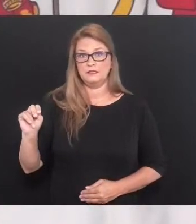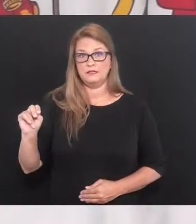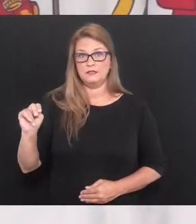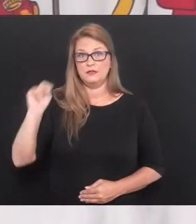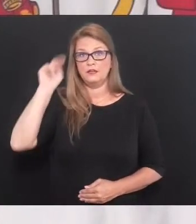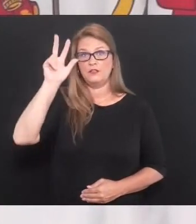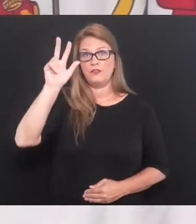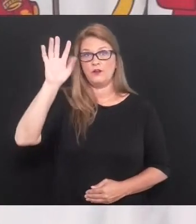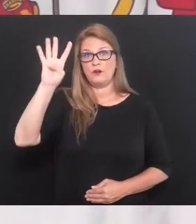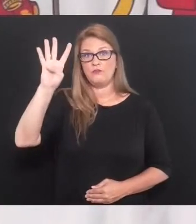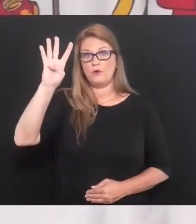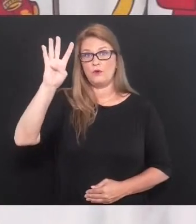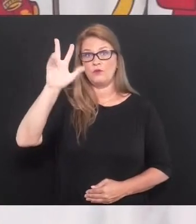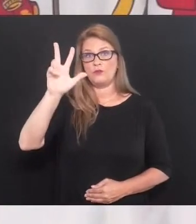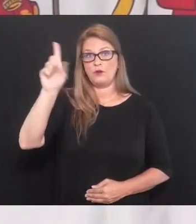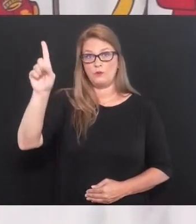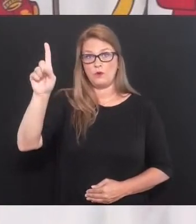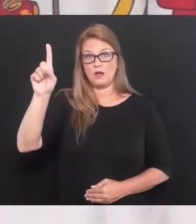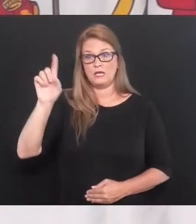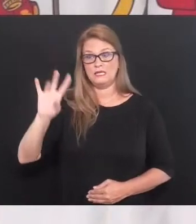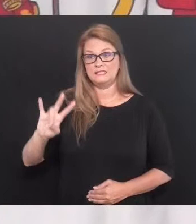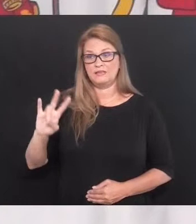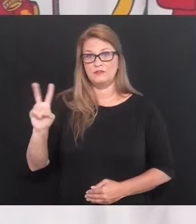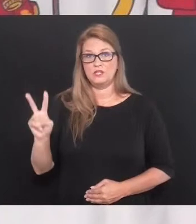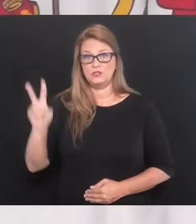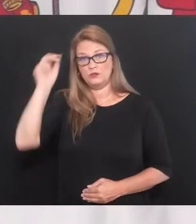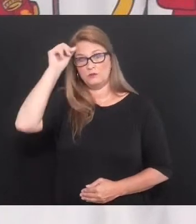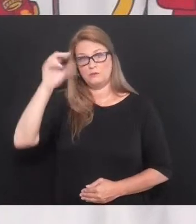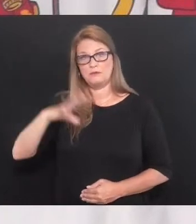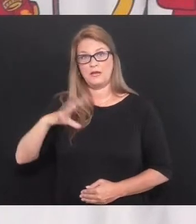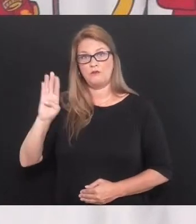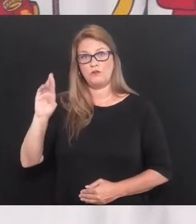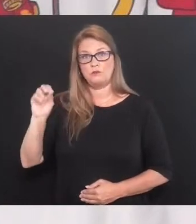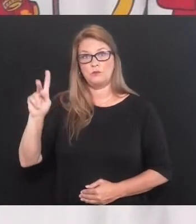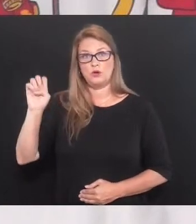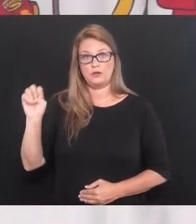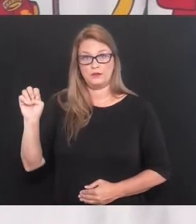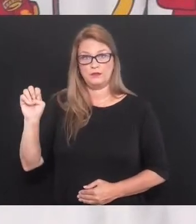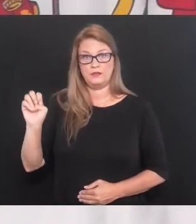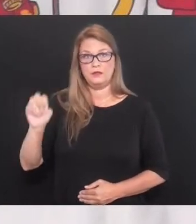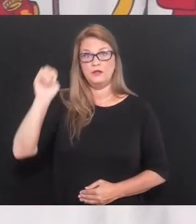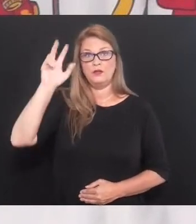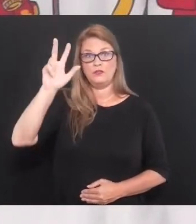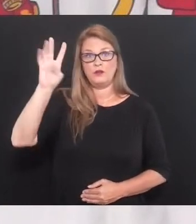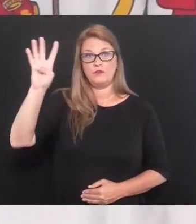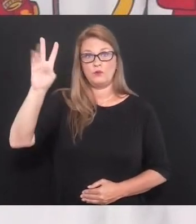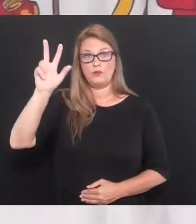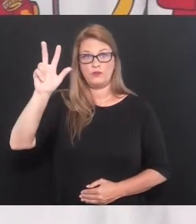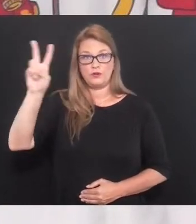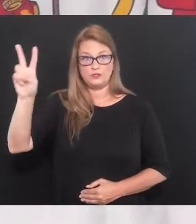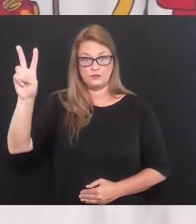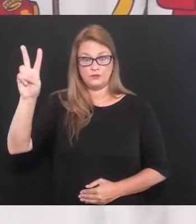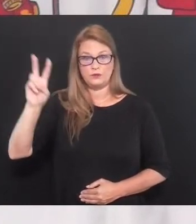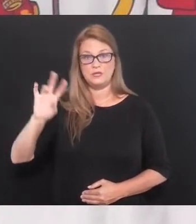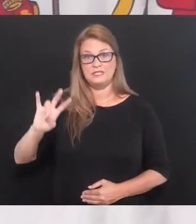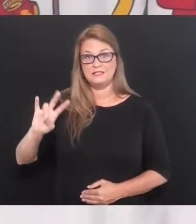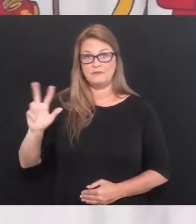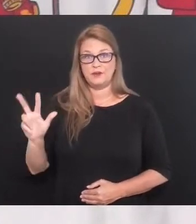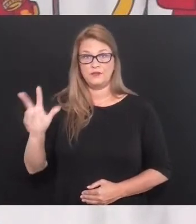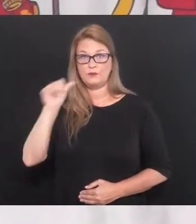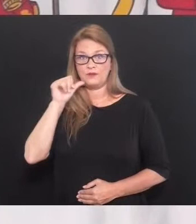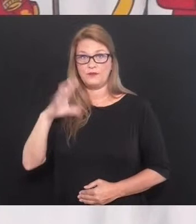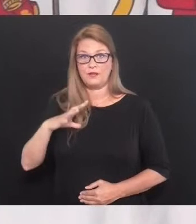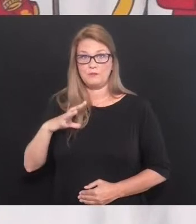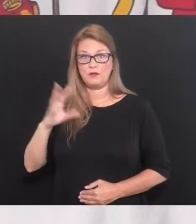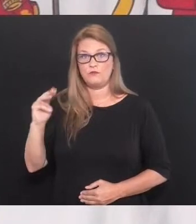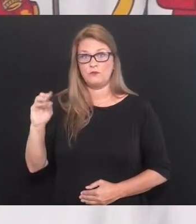The 3,431st death is a 72-year-old male from Brooke County. The 3,432nd death is a 73-year-old female